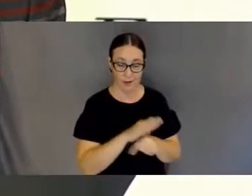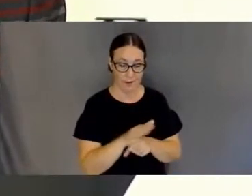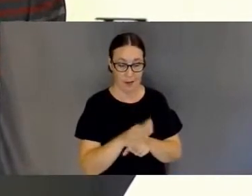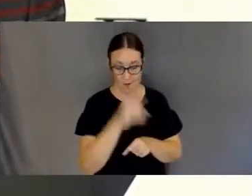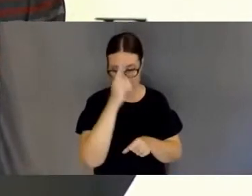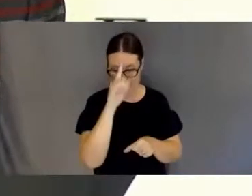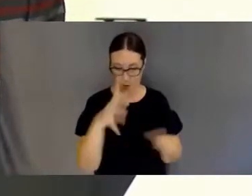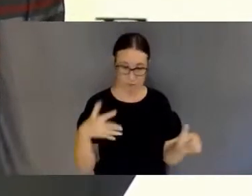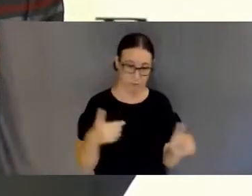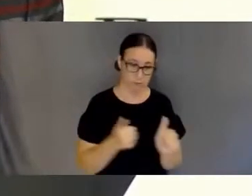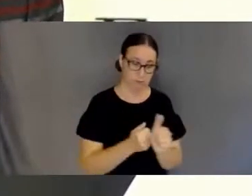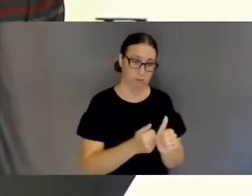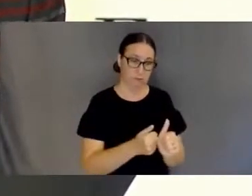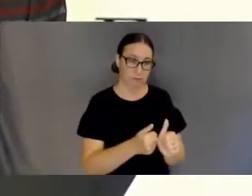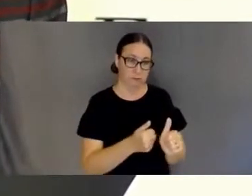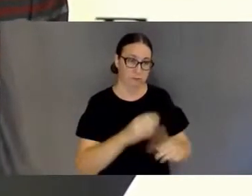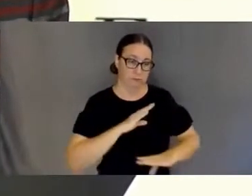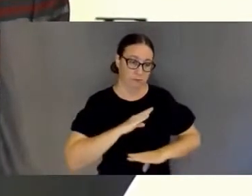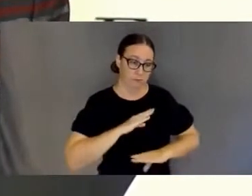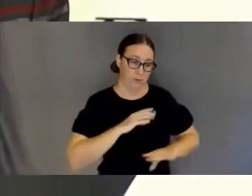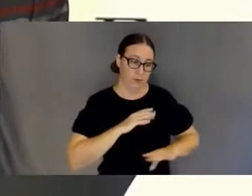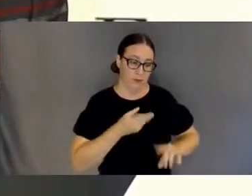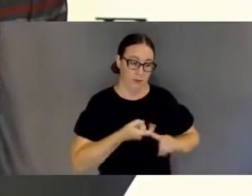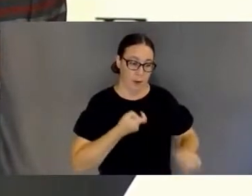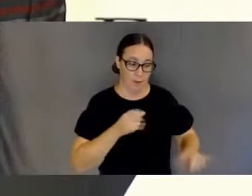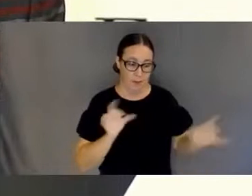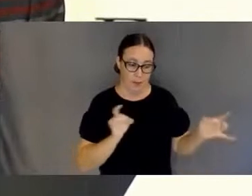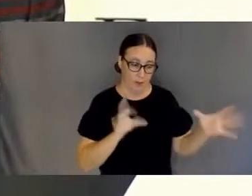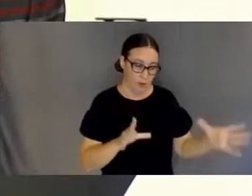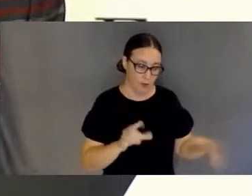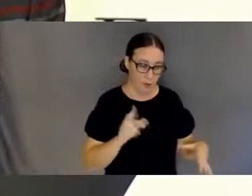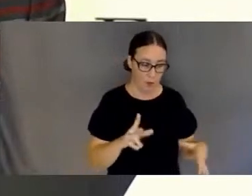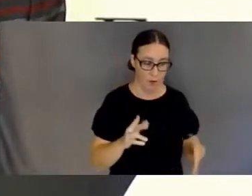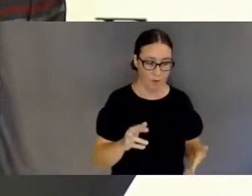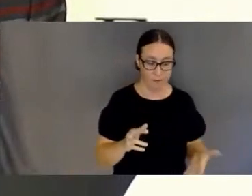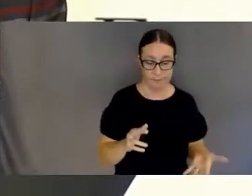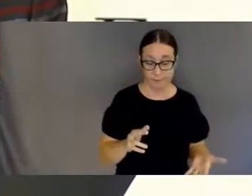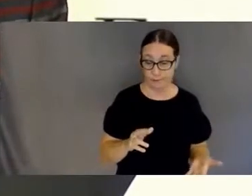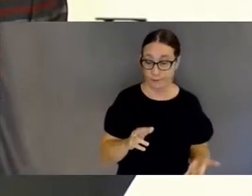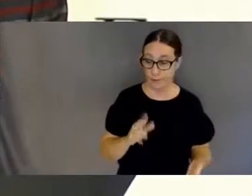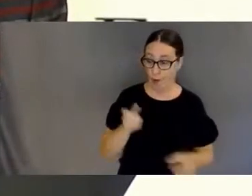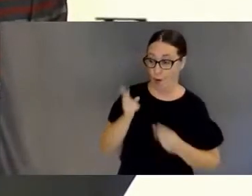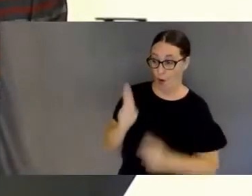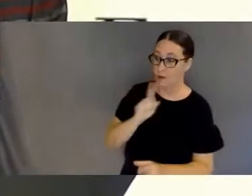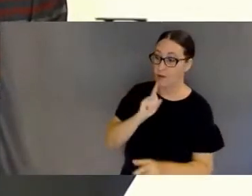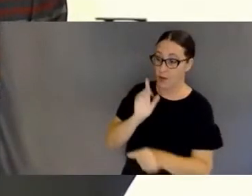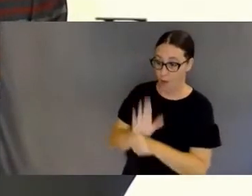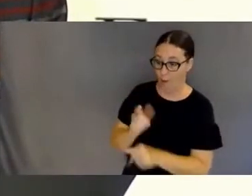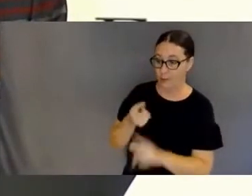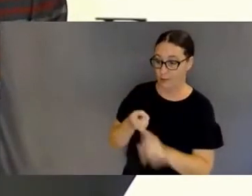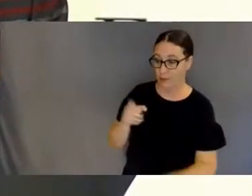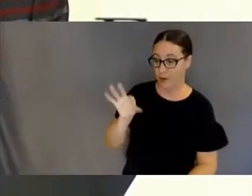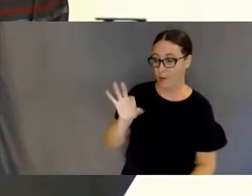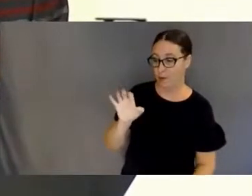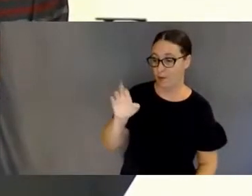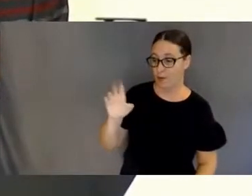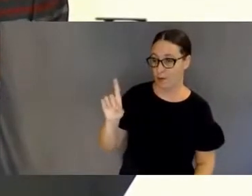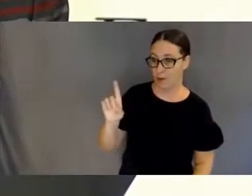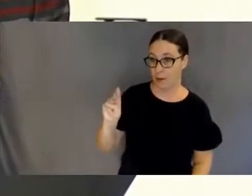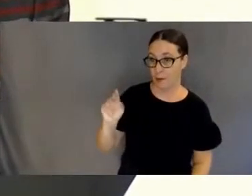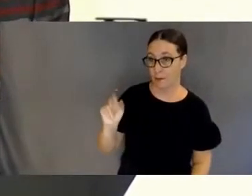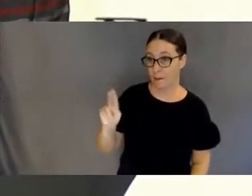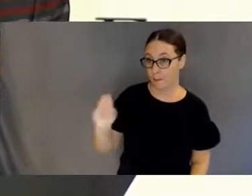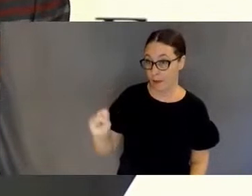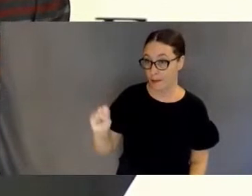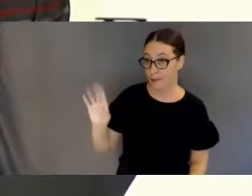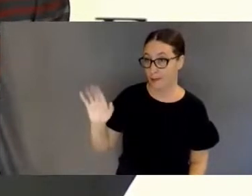for the tragedy or make good on the aspirations of the Freedman's Bank or the Greenwood District,